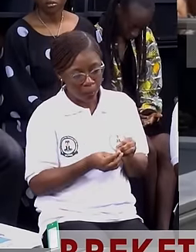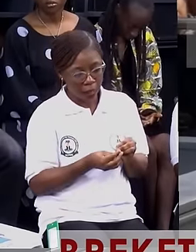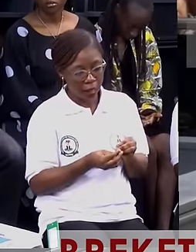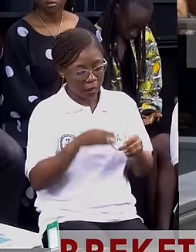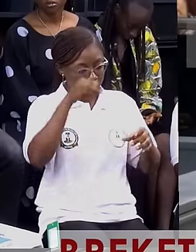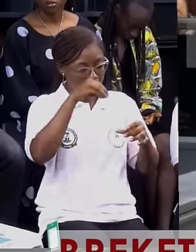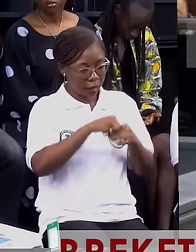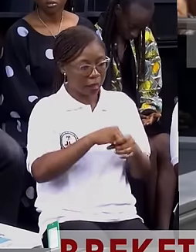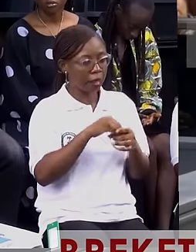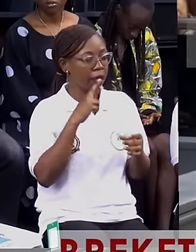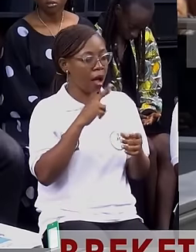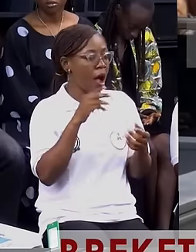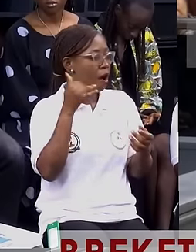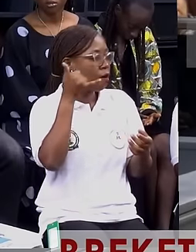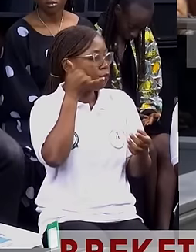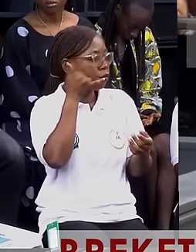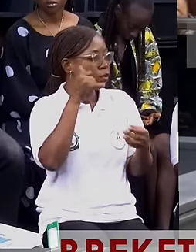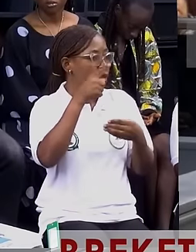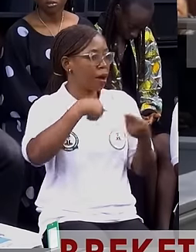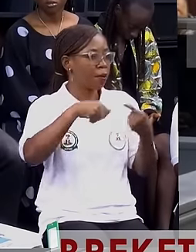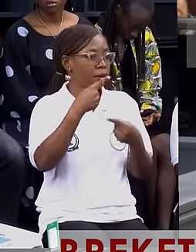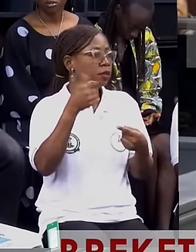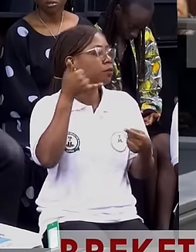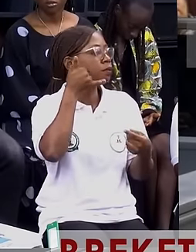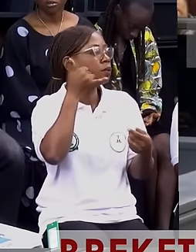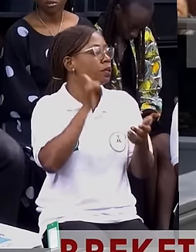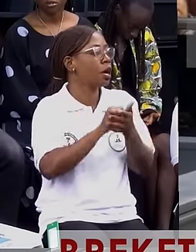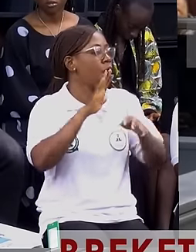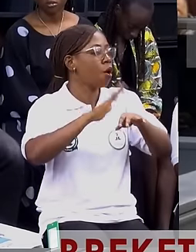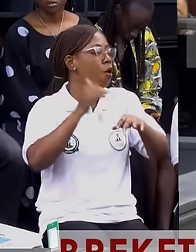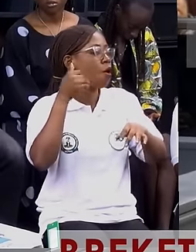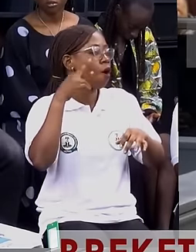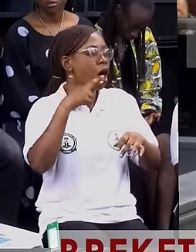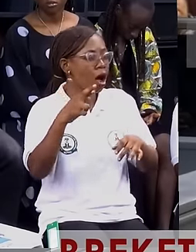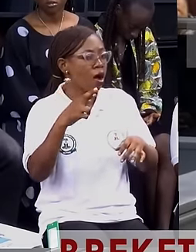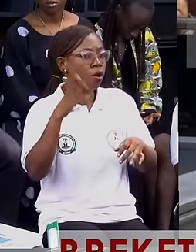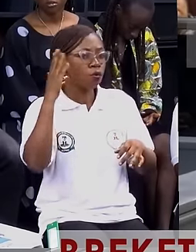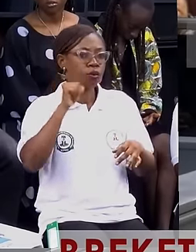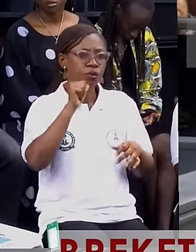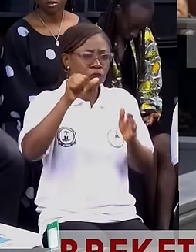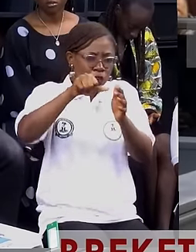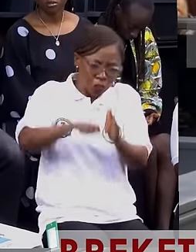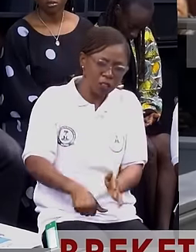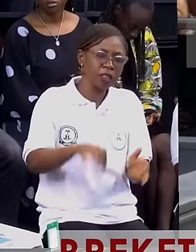they amongst the call log, we call the lady. We are not going to insist, make them